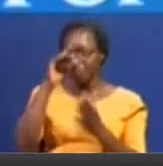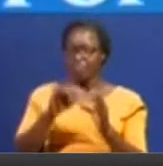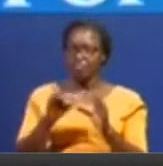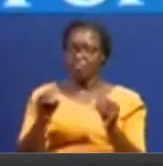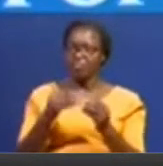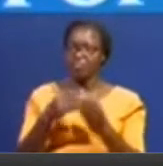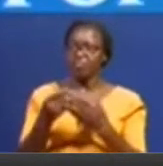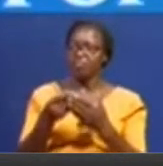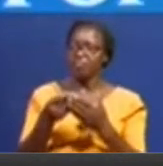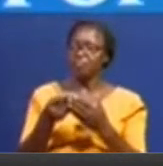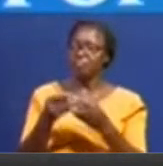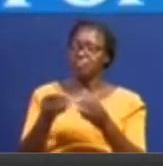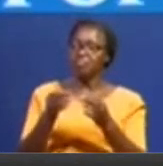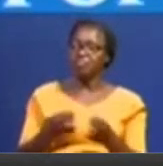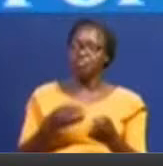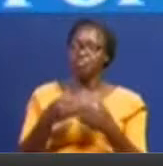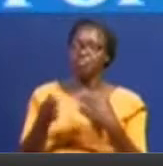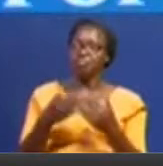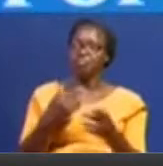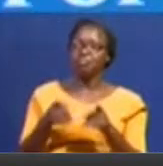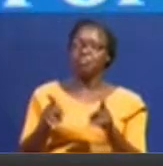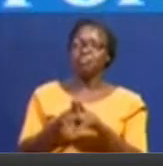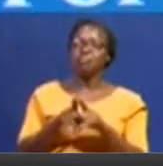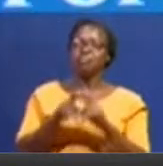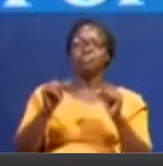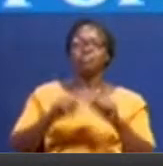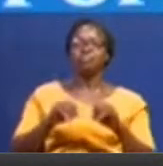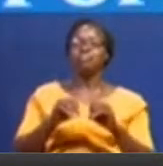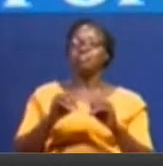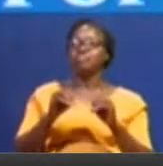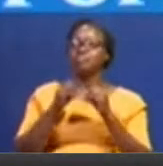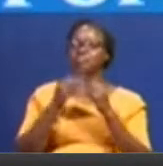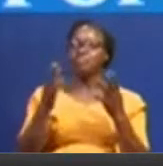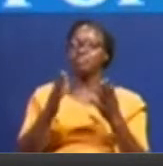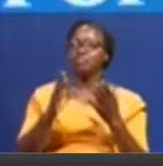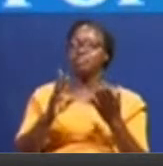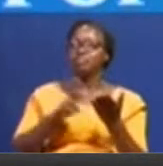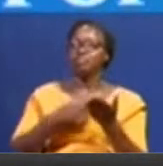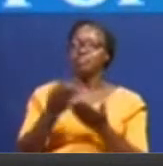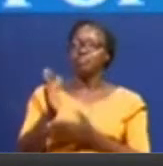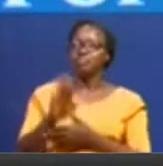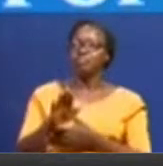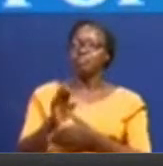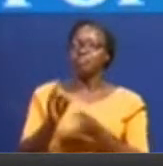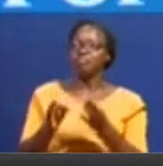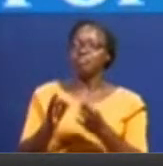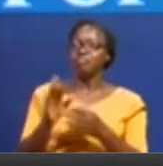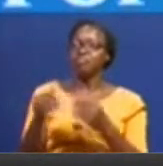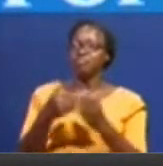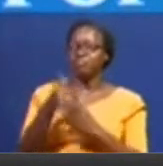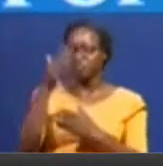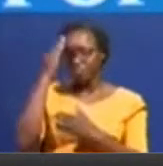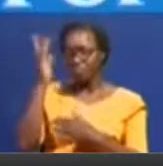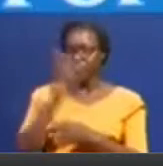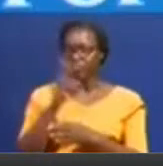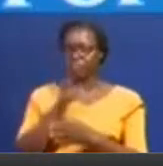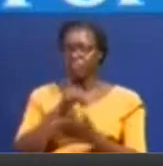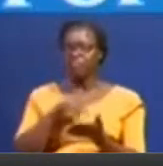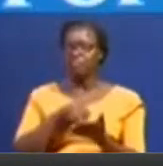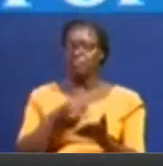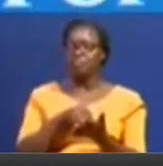account. But we still didn't agree on the system of refunding, because if we are getting into a business, we all know the risks that are involved.